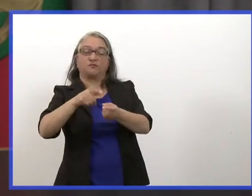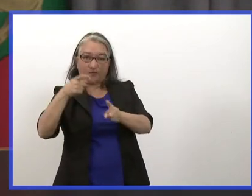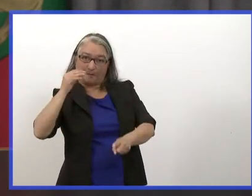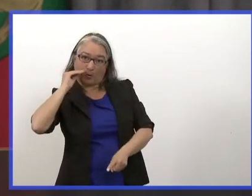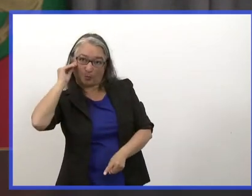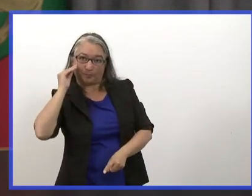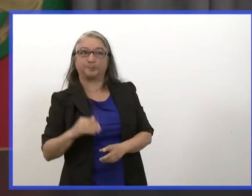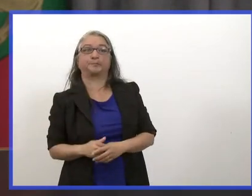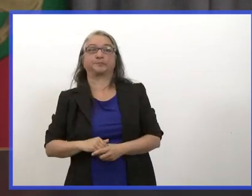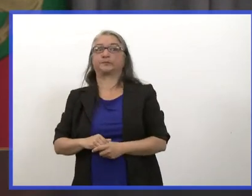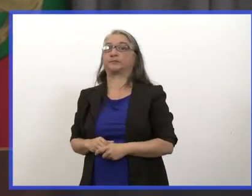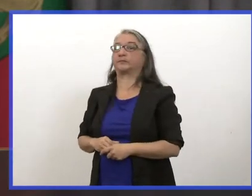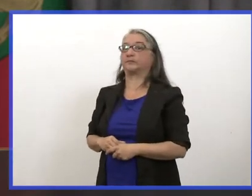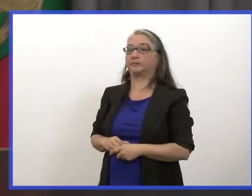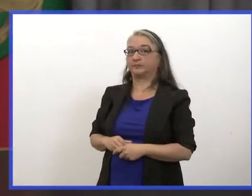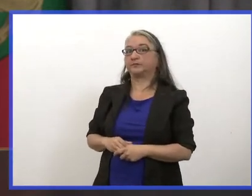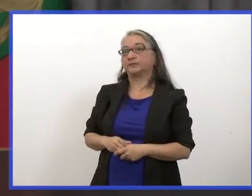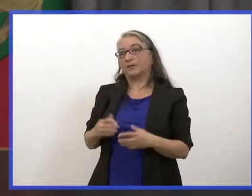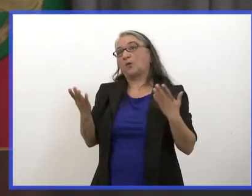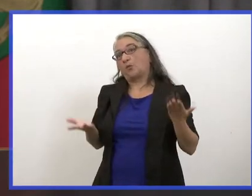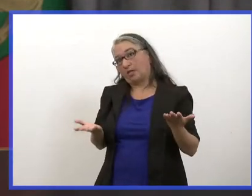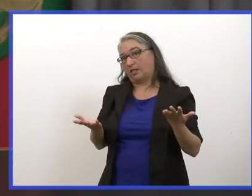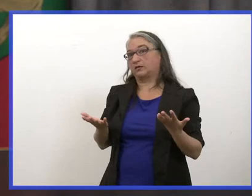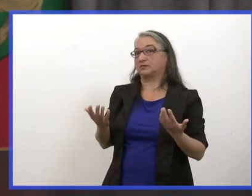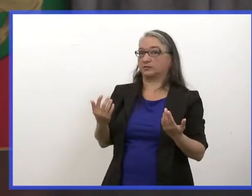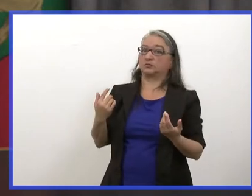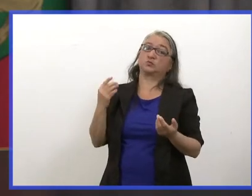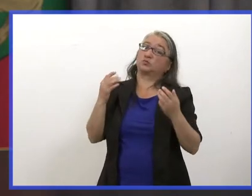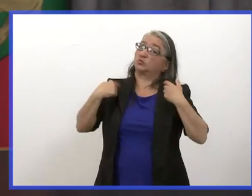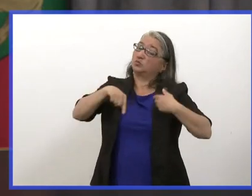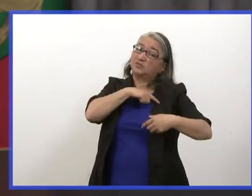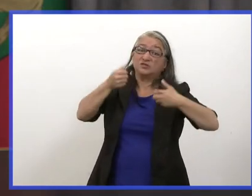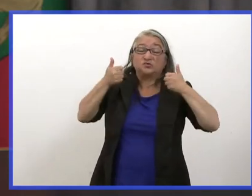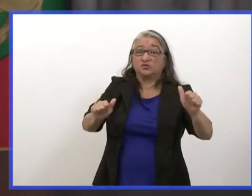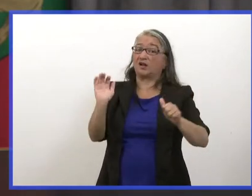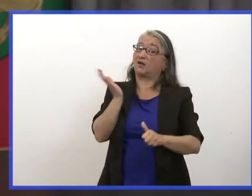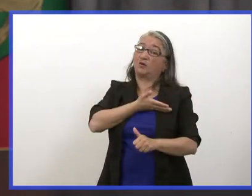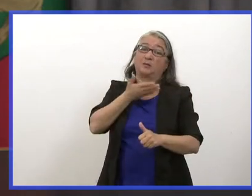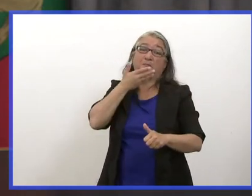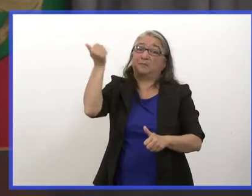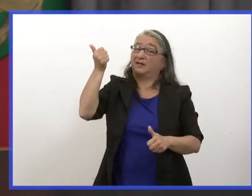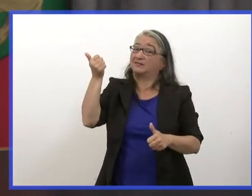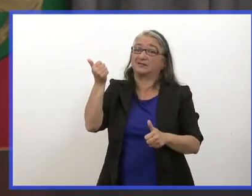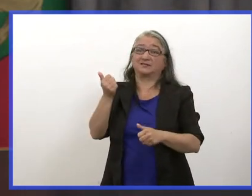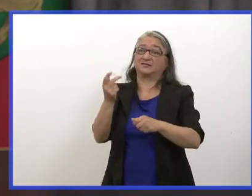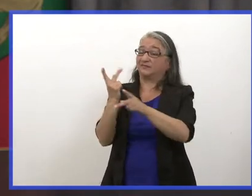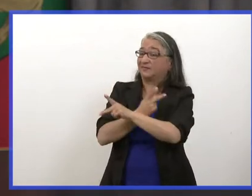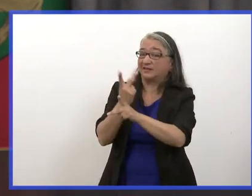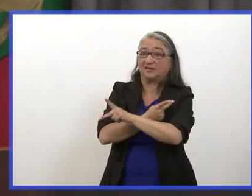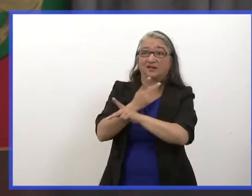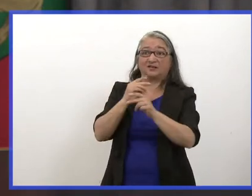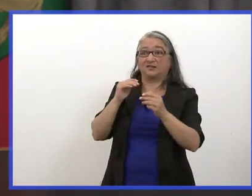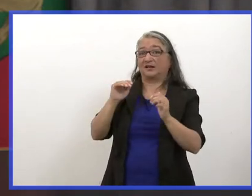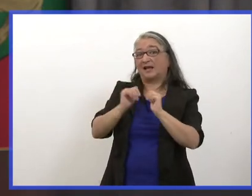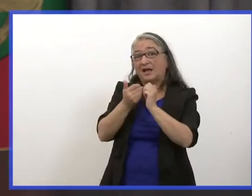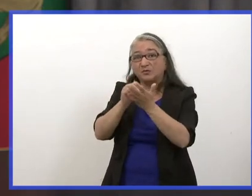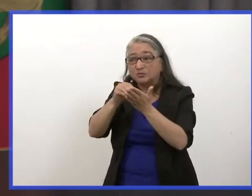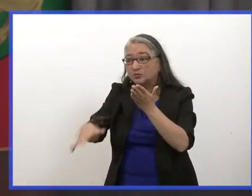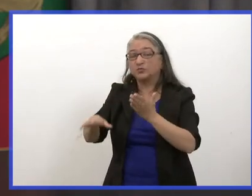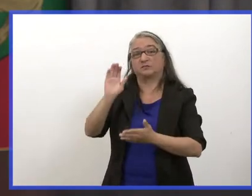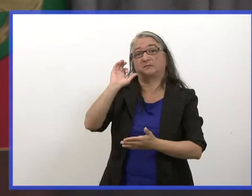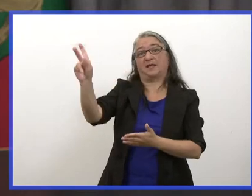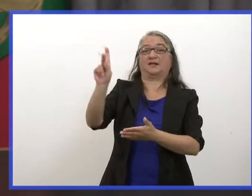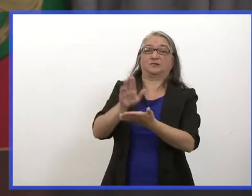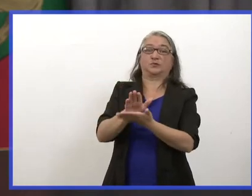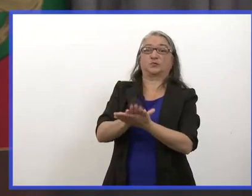we've always committed to having the kids in school as much as possible, and so we're going to do whatever we can to still do that this year. And